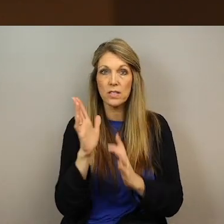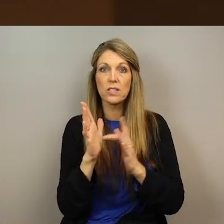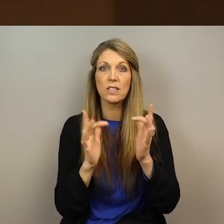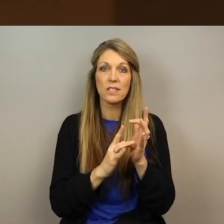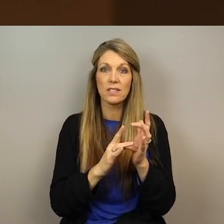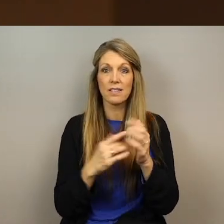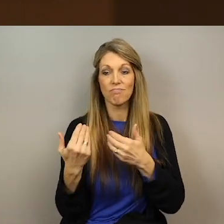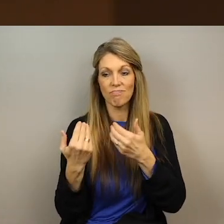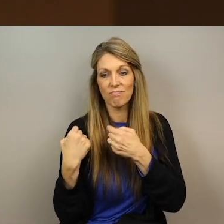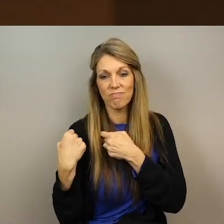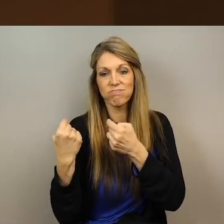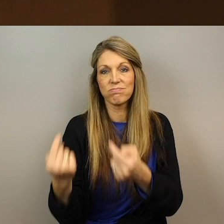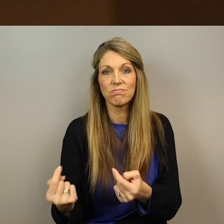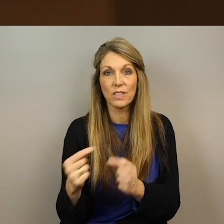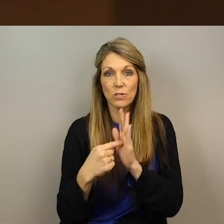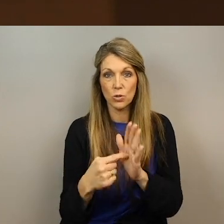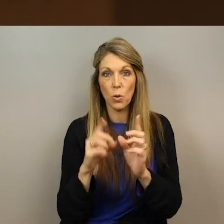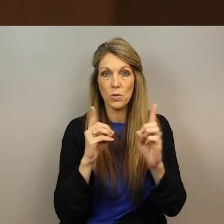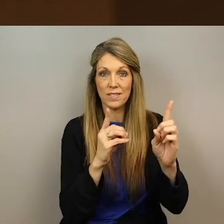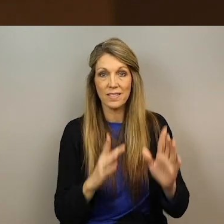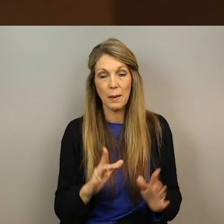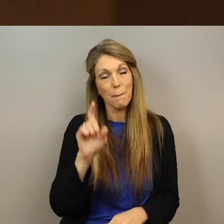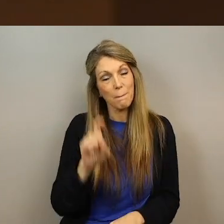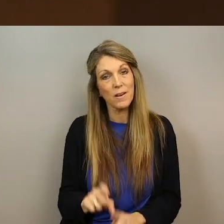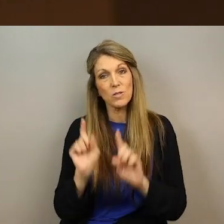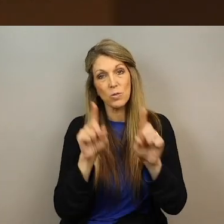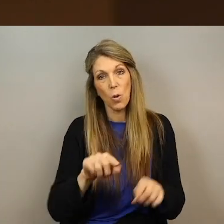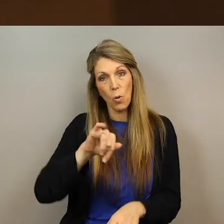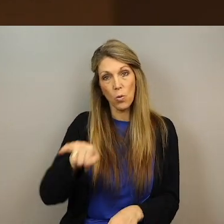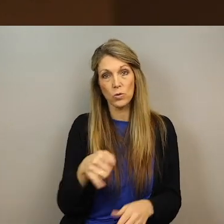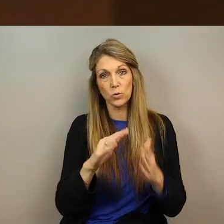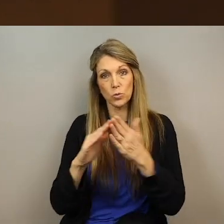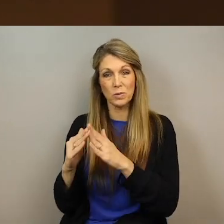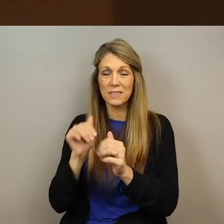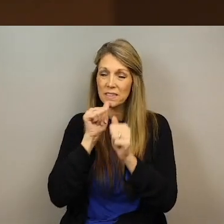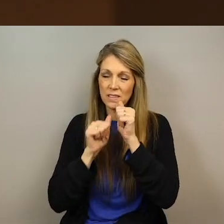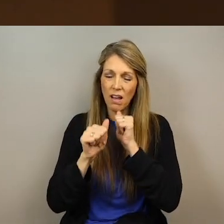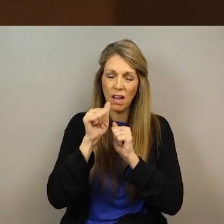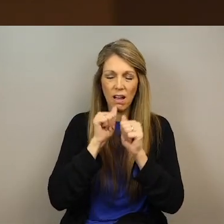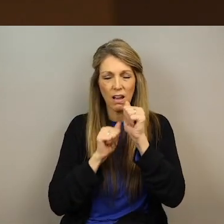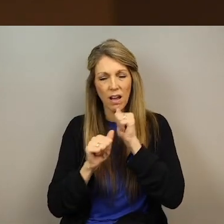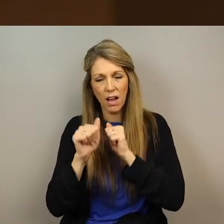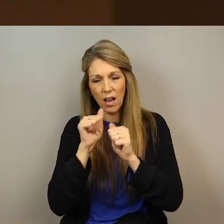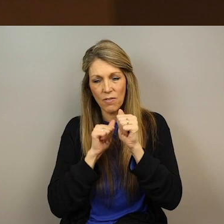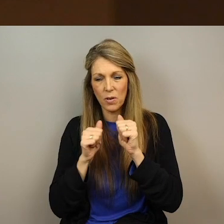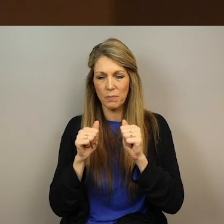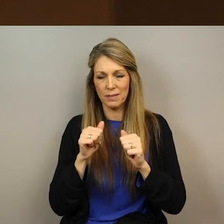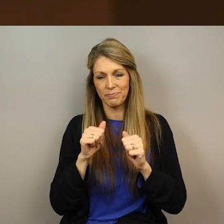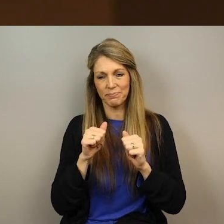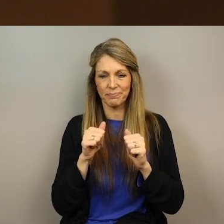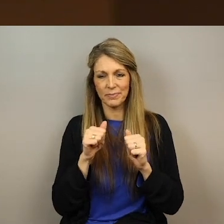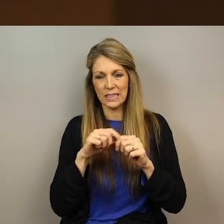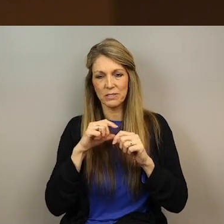to show his disciples that he must go to Jerusalem and suffer many things from the elders and the chief priests